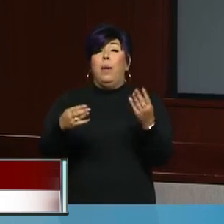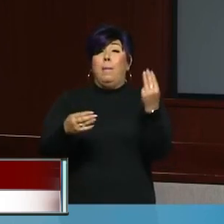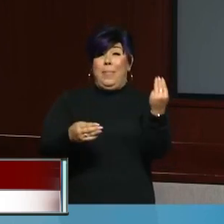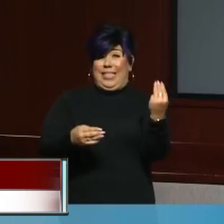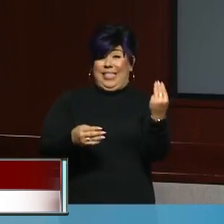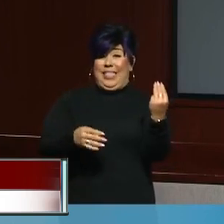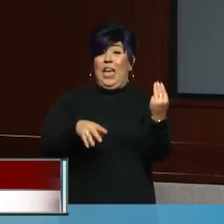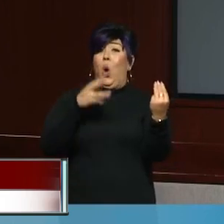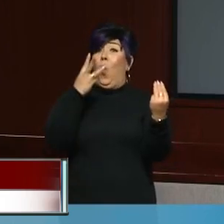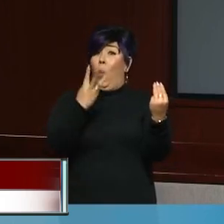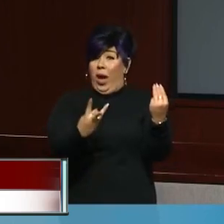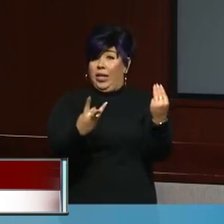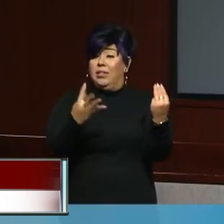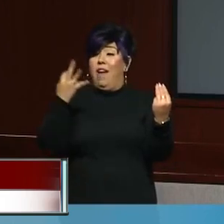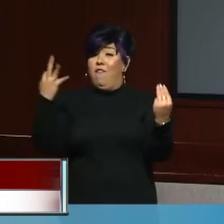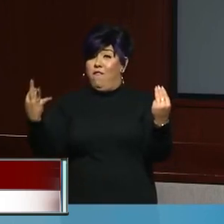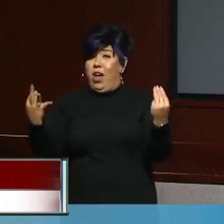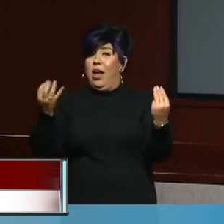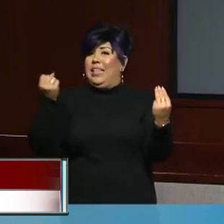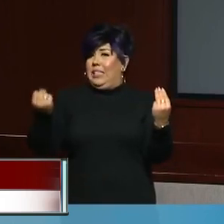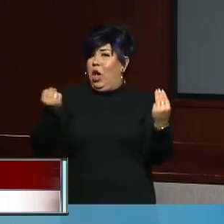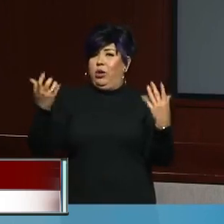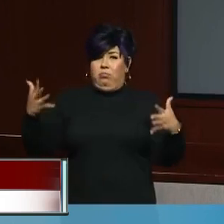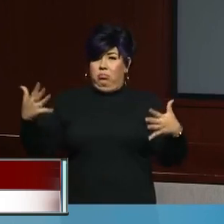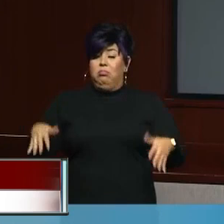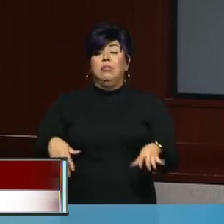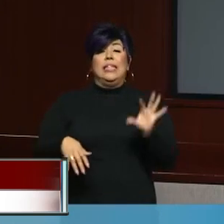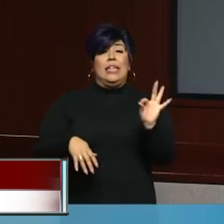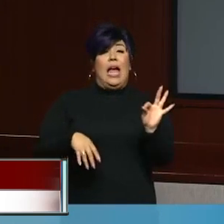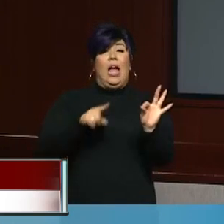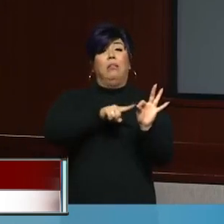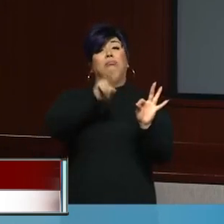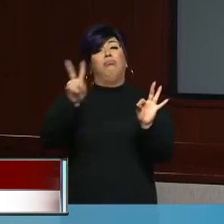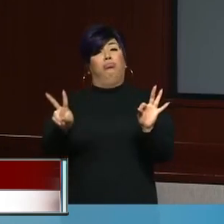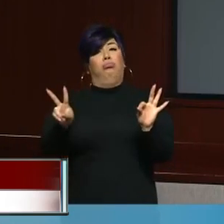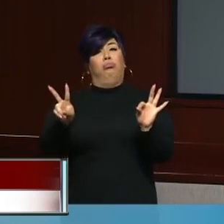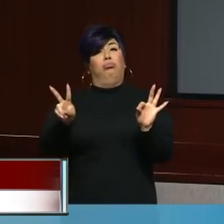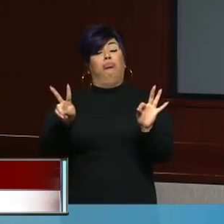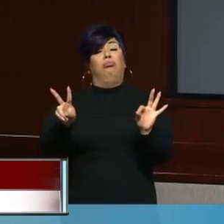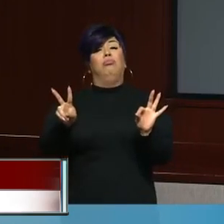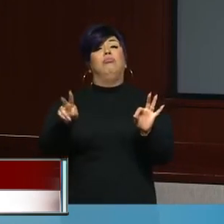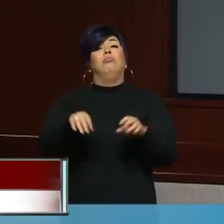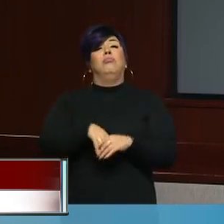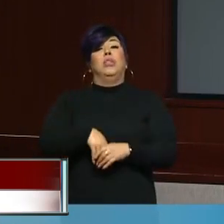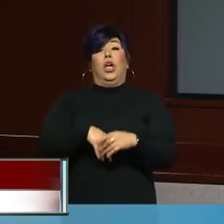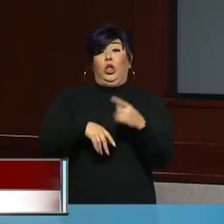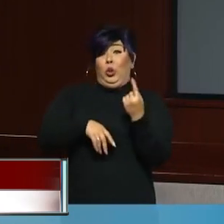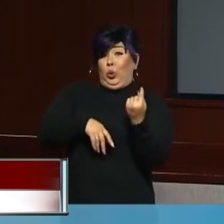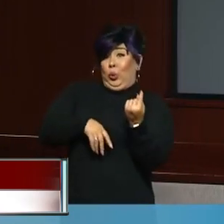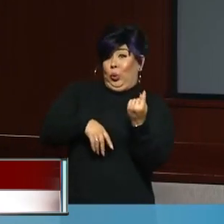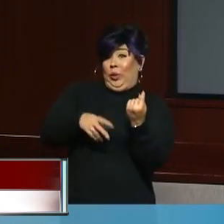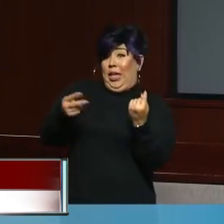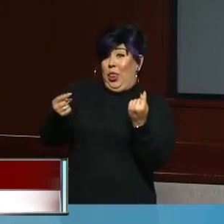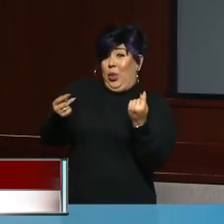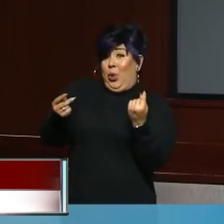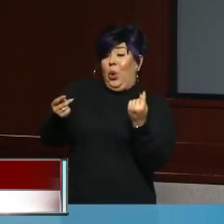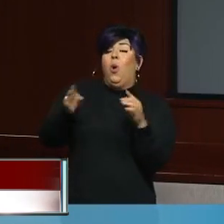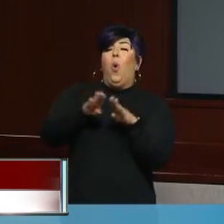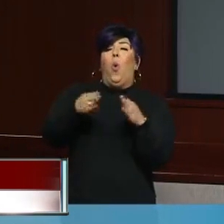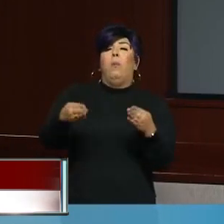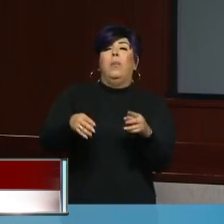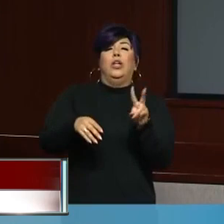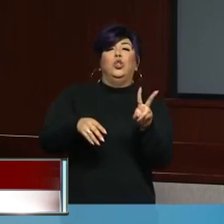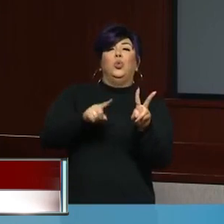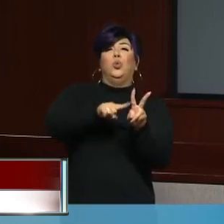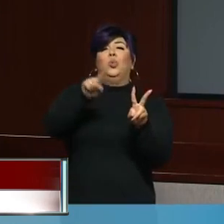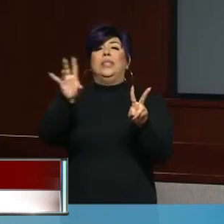Wednesday, Friday, and Saturday, 9 to 2. And then on Tuesday and Thursday, they're open from